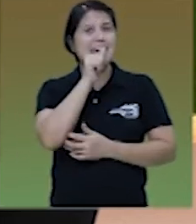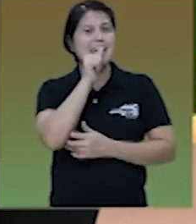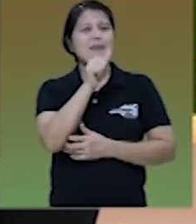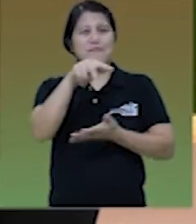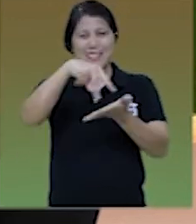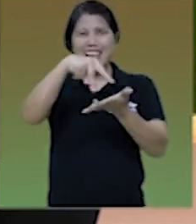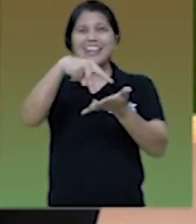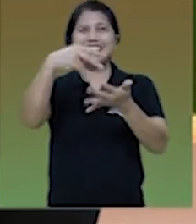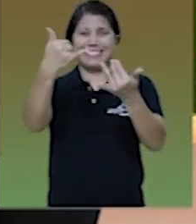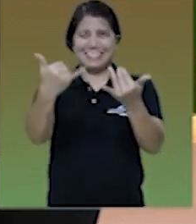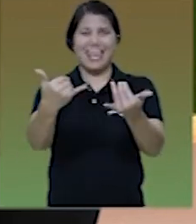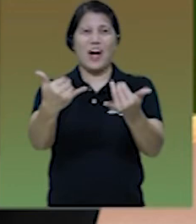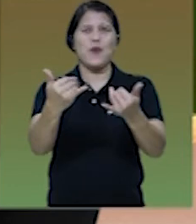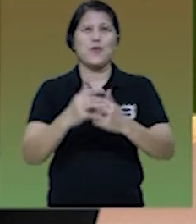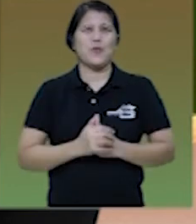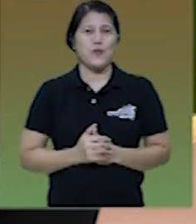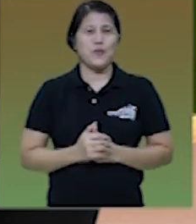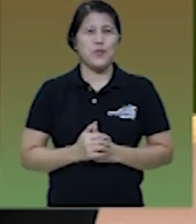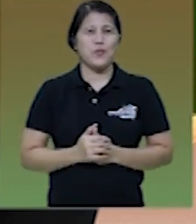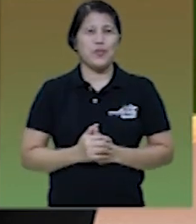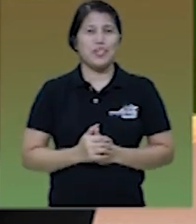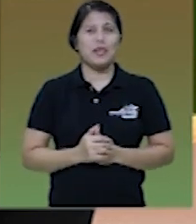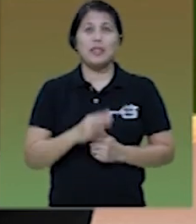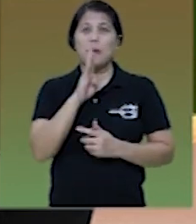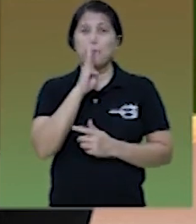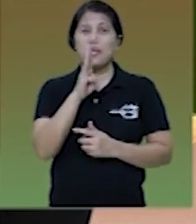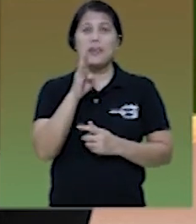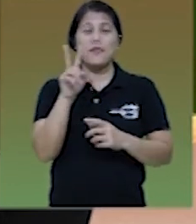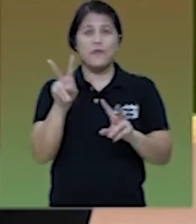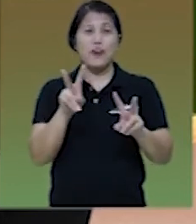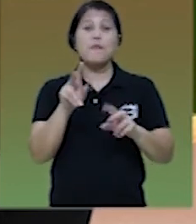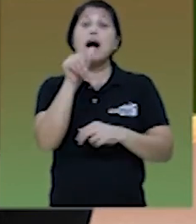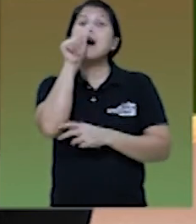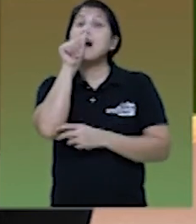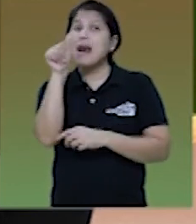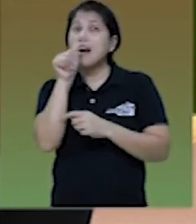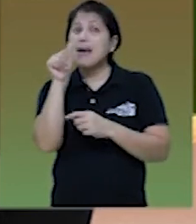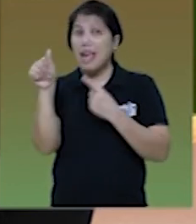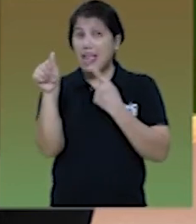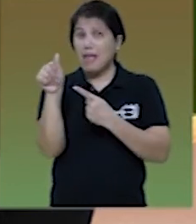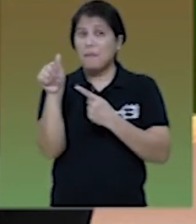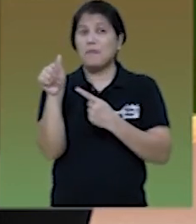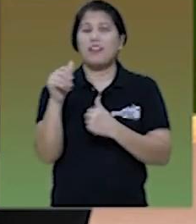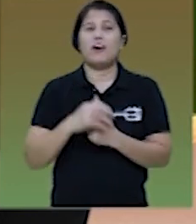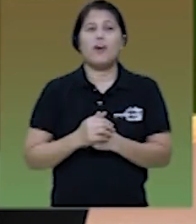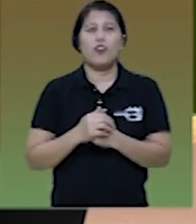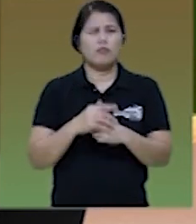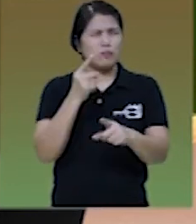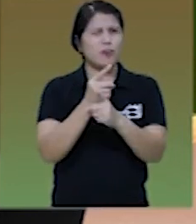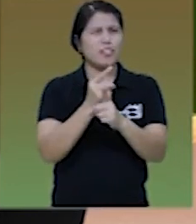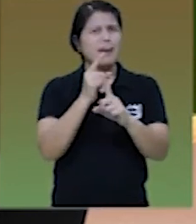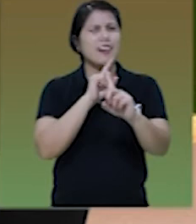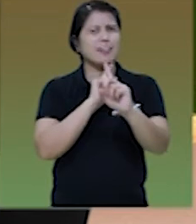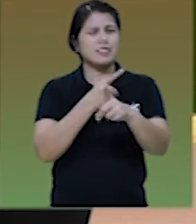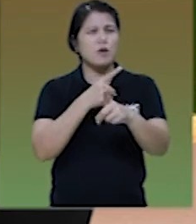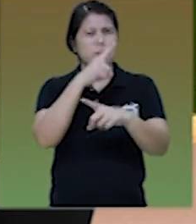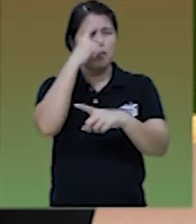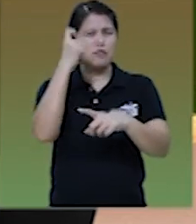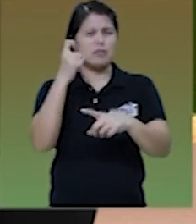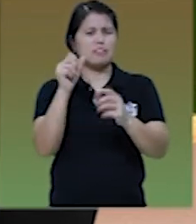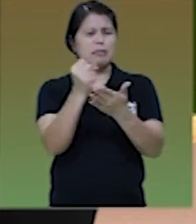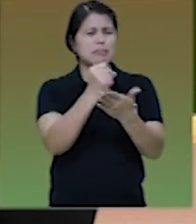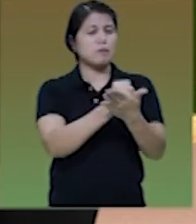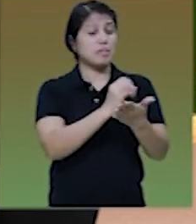I am dancing right now. The be verb am is the correct answer because the subject is